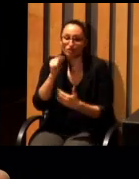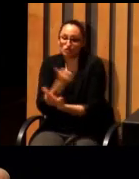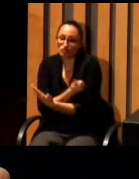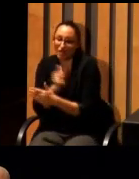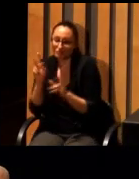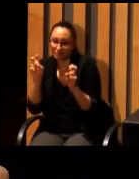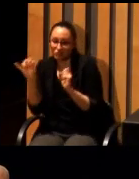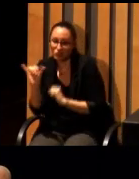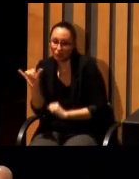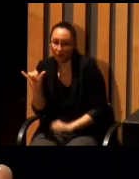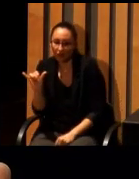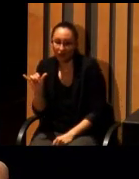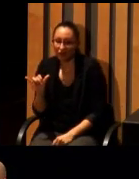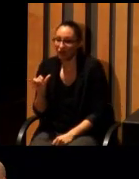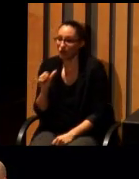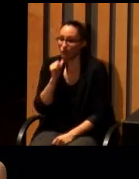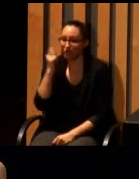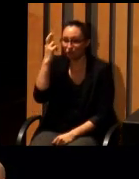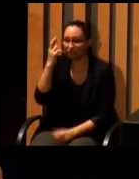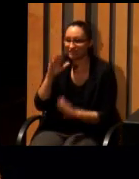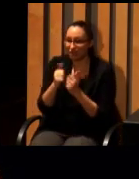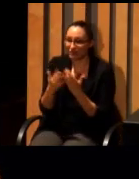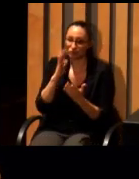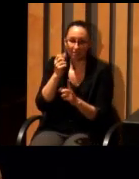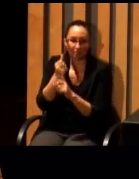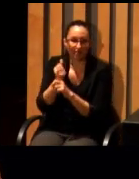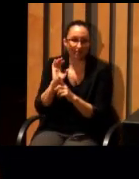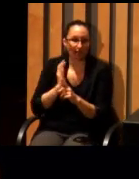things as they affect our neighbors and our neighborhood